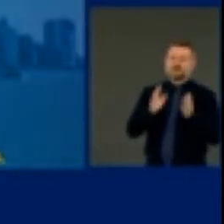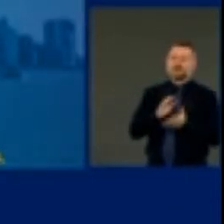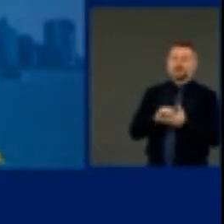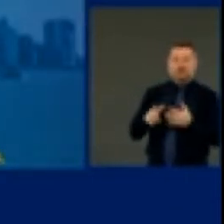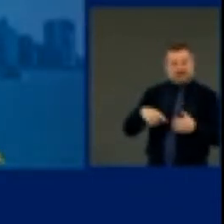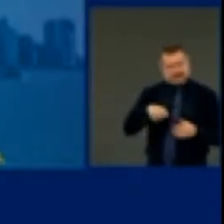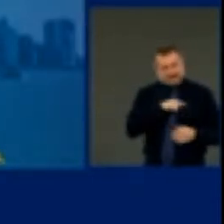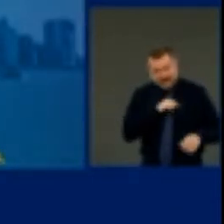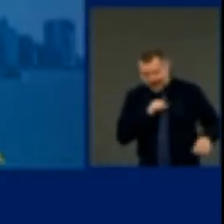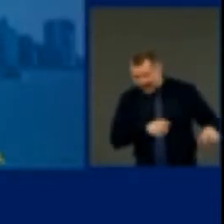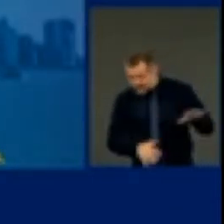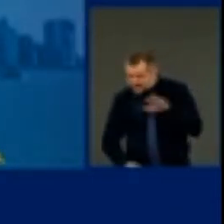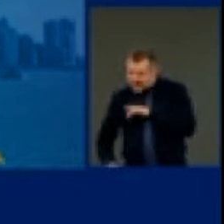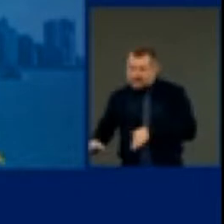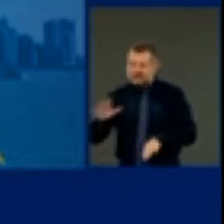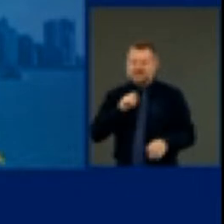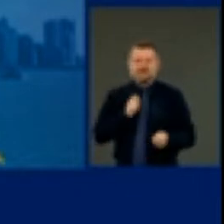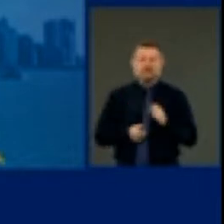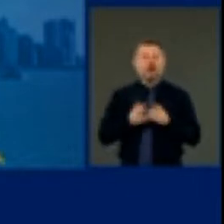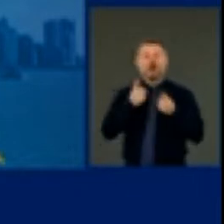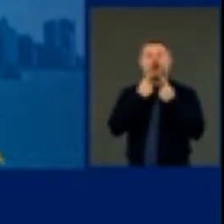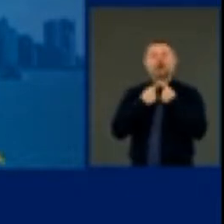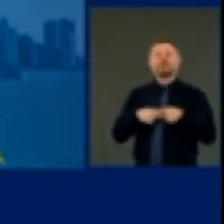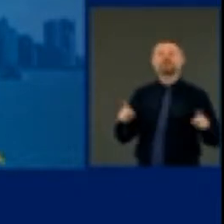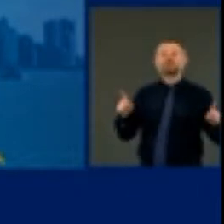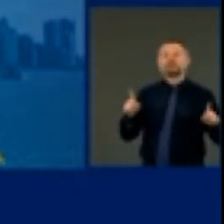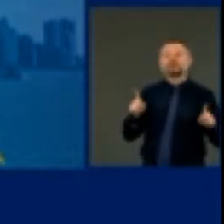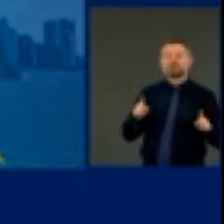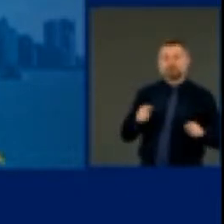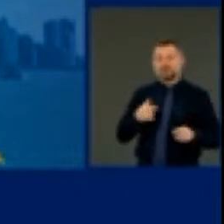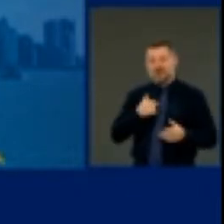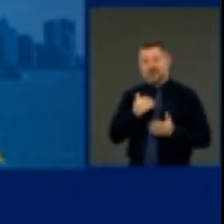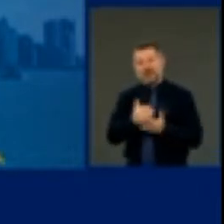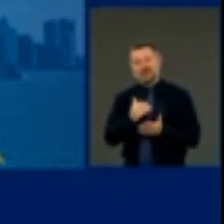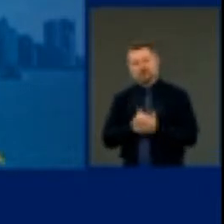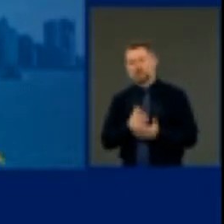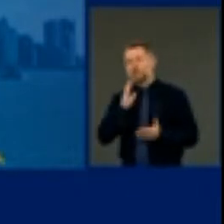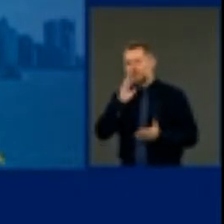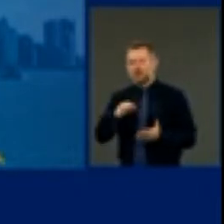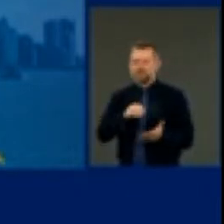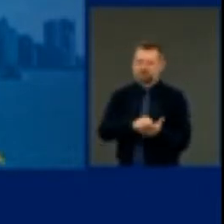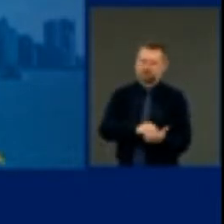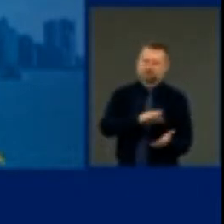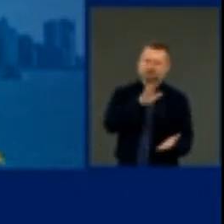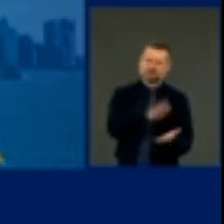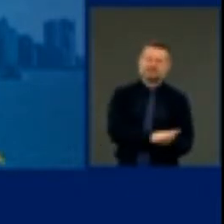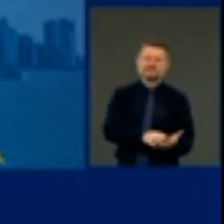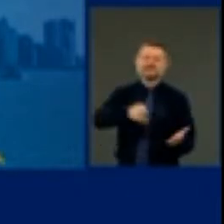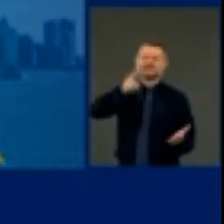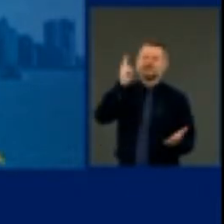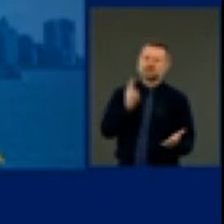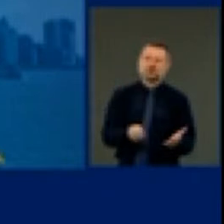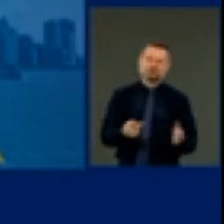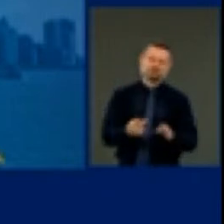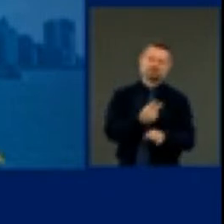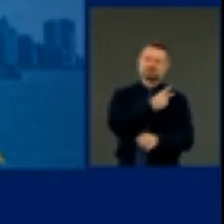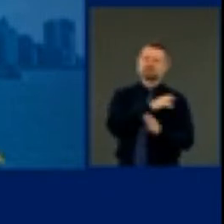It is a lesson that will go down in the history books, and a lot of lessons for us to learn on many